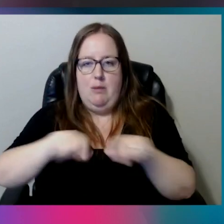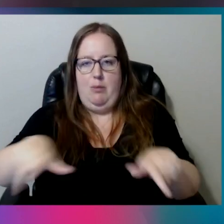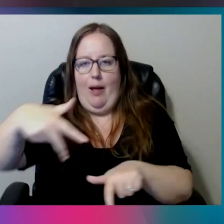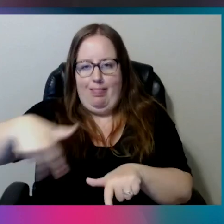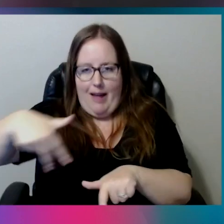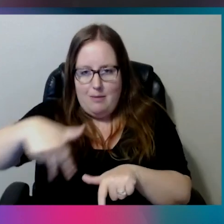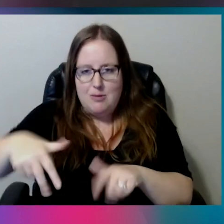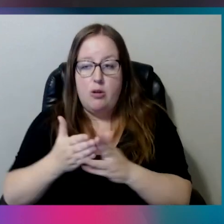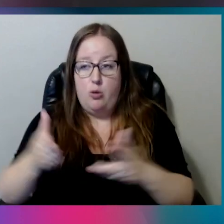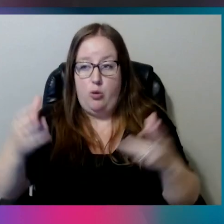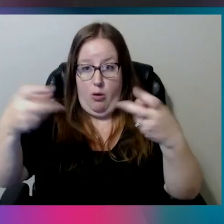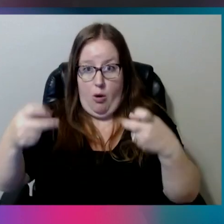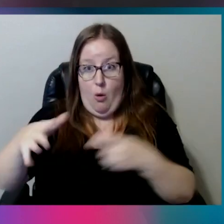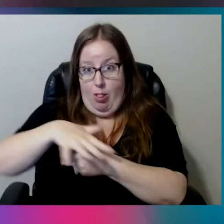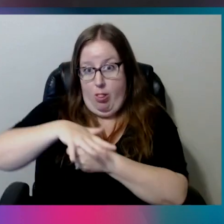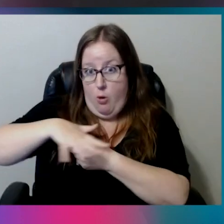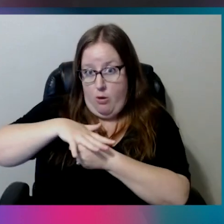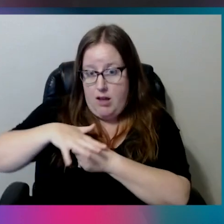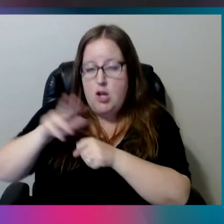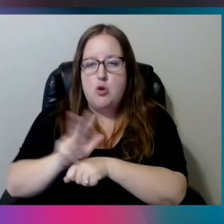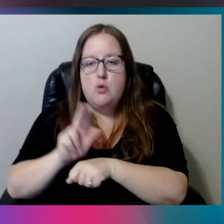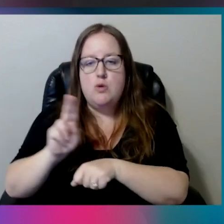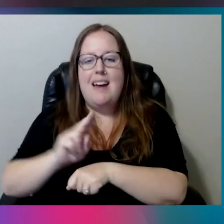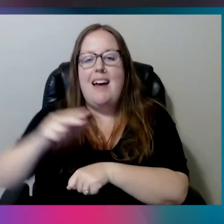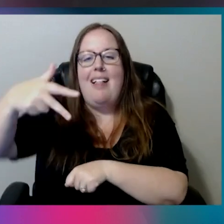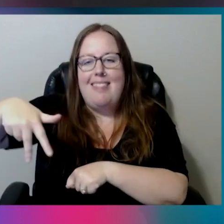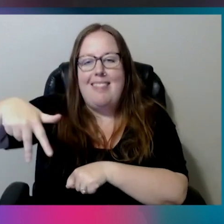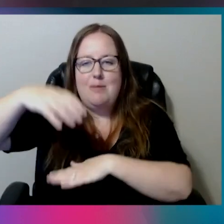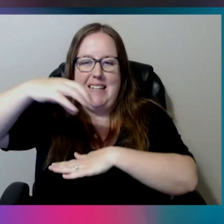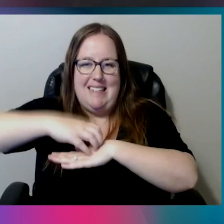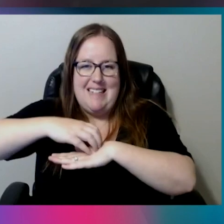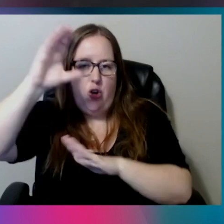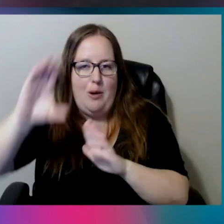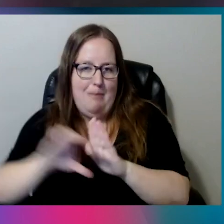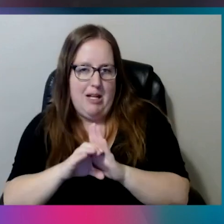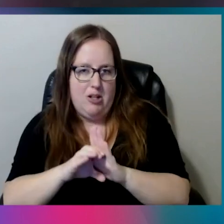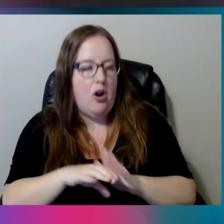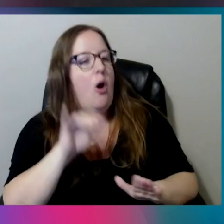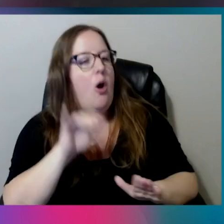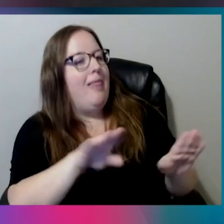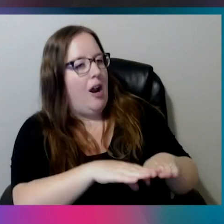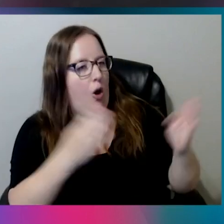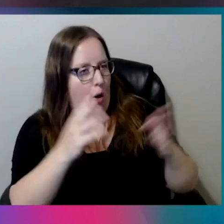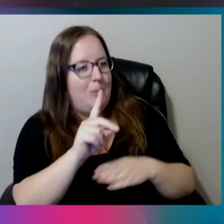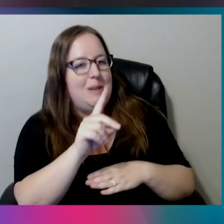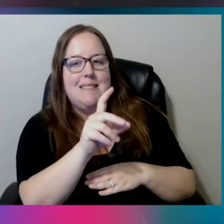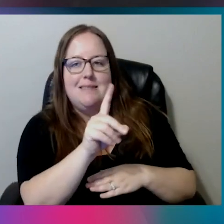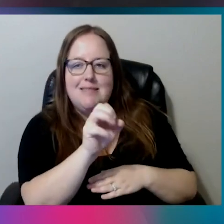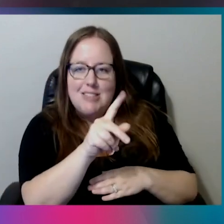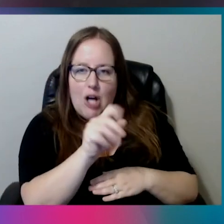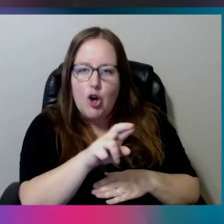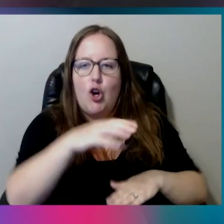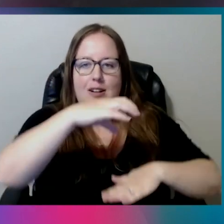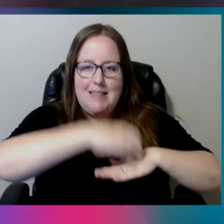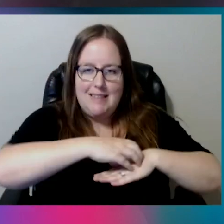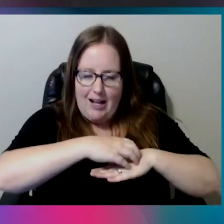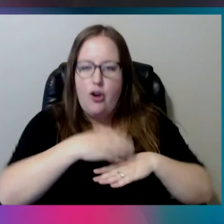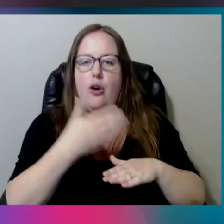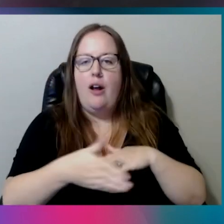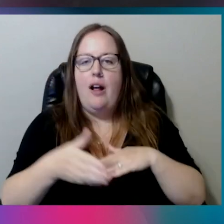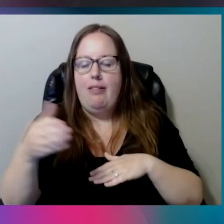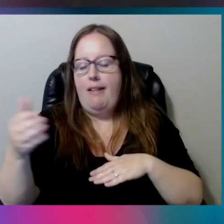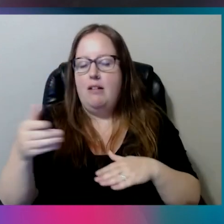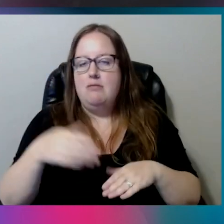locally using a Lambda-like container image. But got it. I was going to say it opens a Docker container and throws you up into